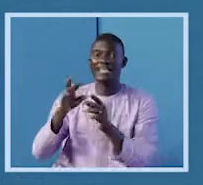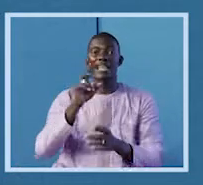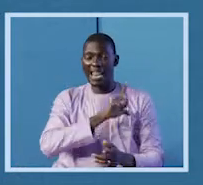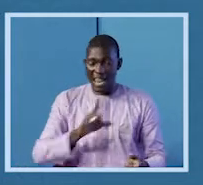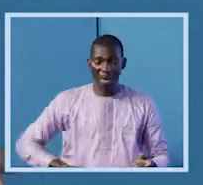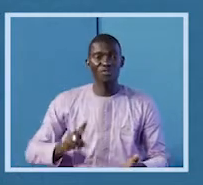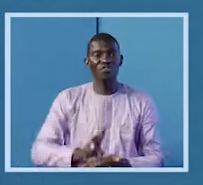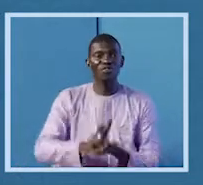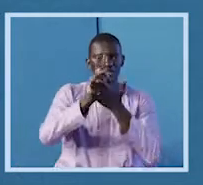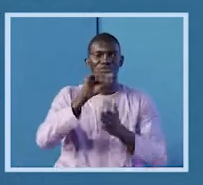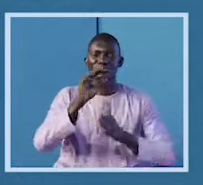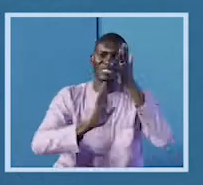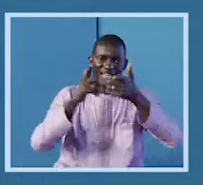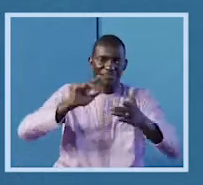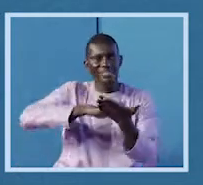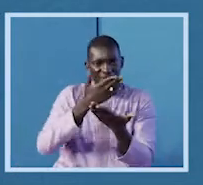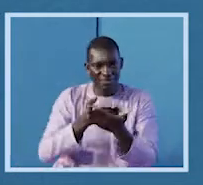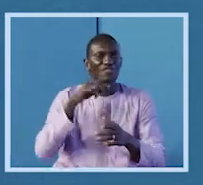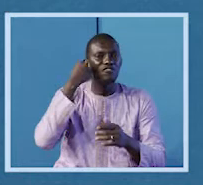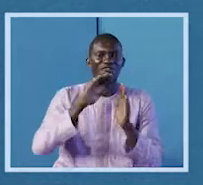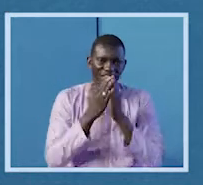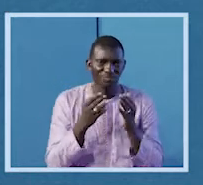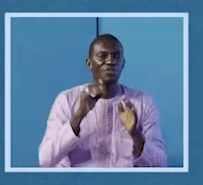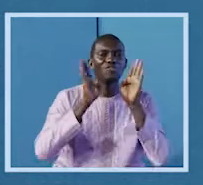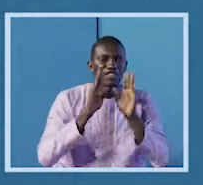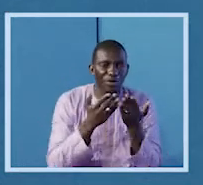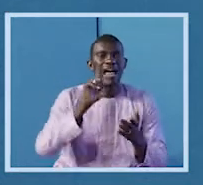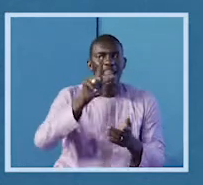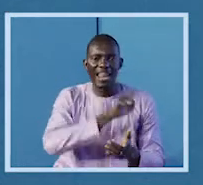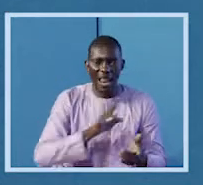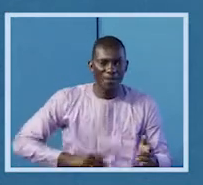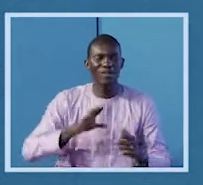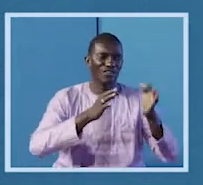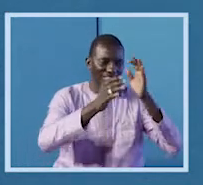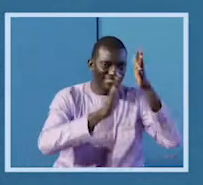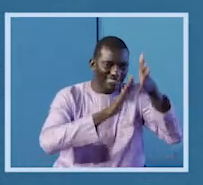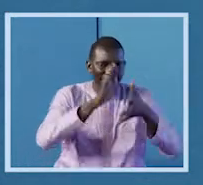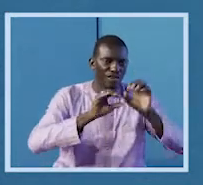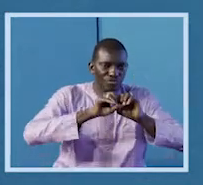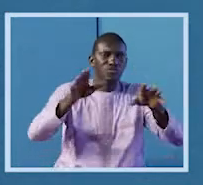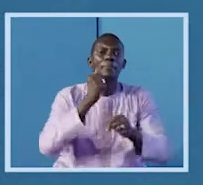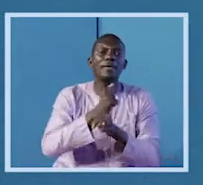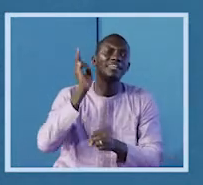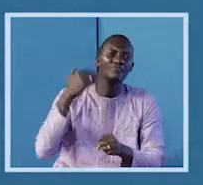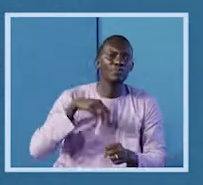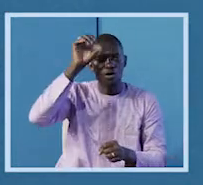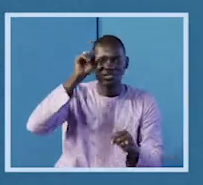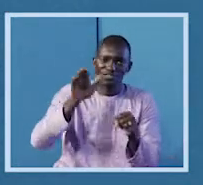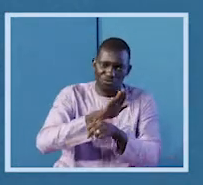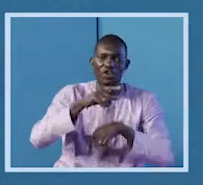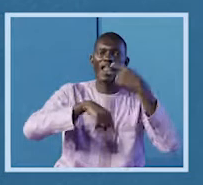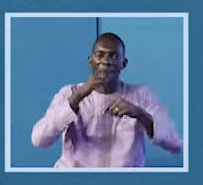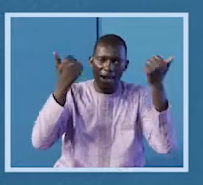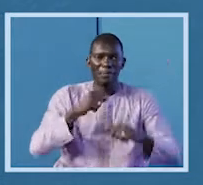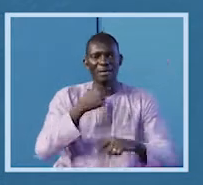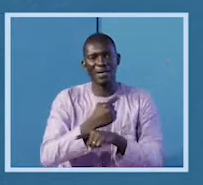sign language on social media. So that is why we will take a look at his biography. After taking a look at that, the conversation will start